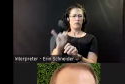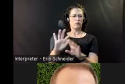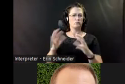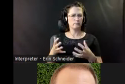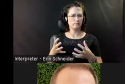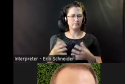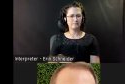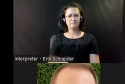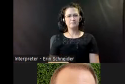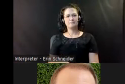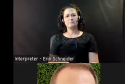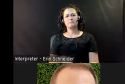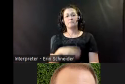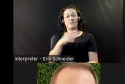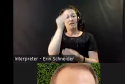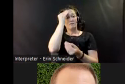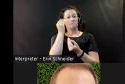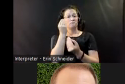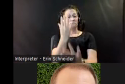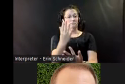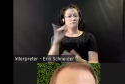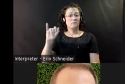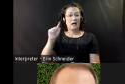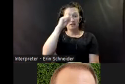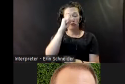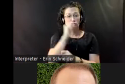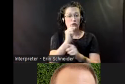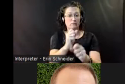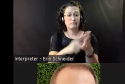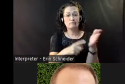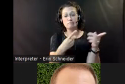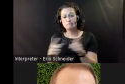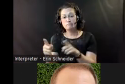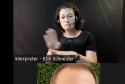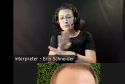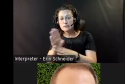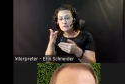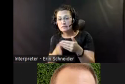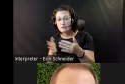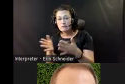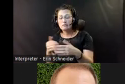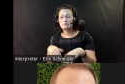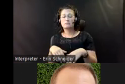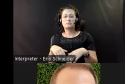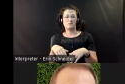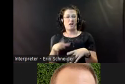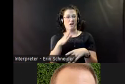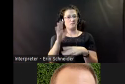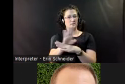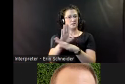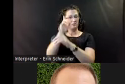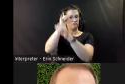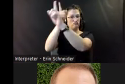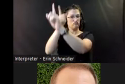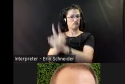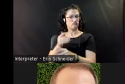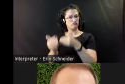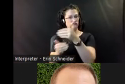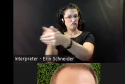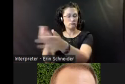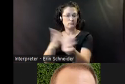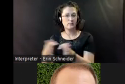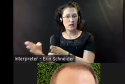They inform the IT strategy on what's happening on the business side and the direction that the business is heading in, and they do the opposite. They inform the business of